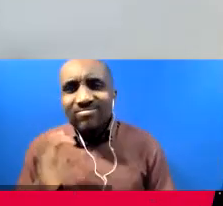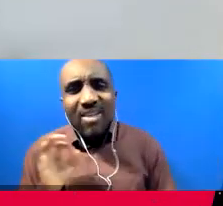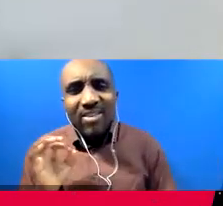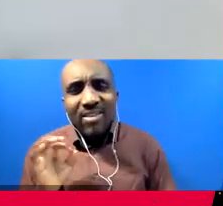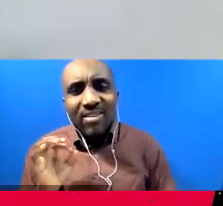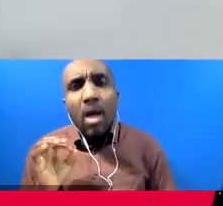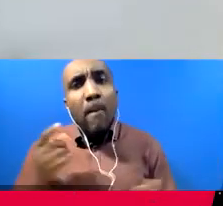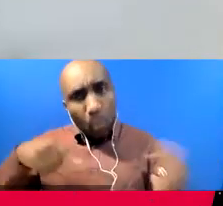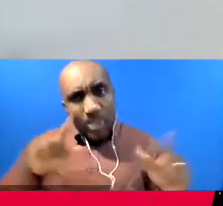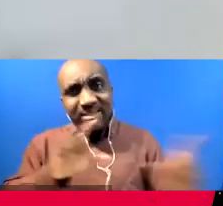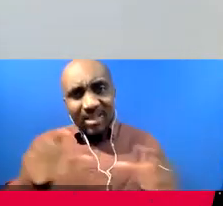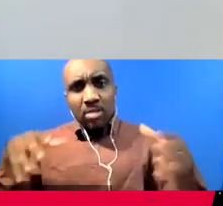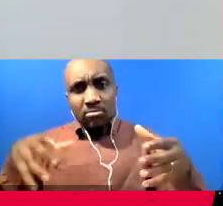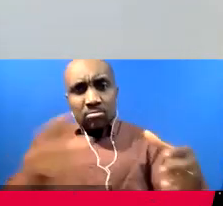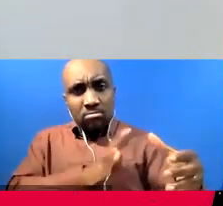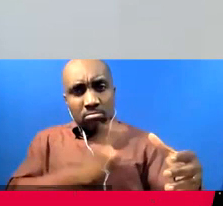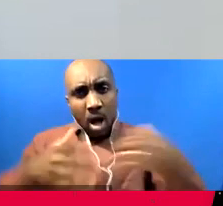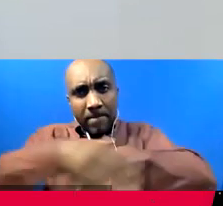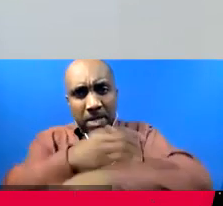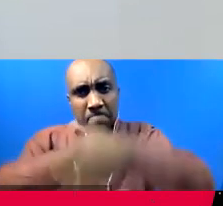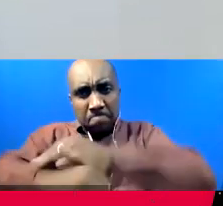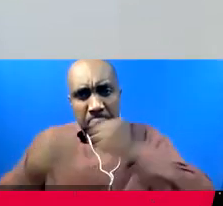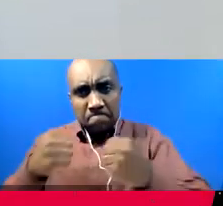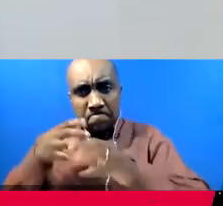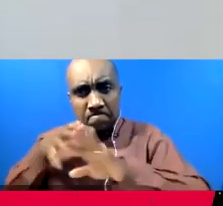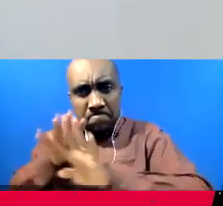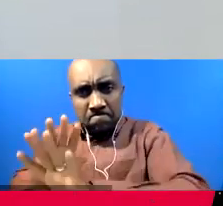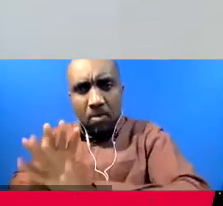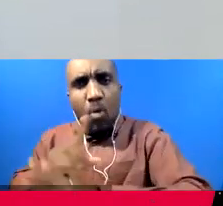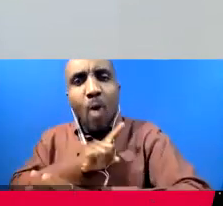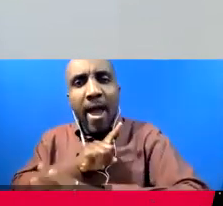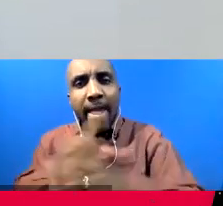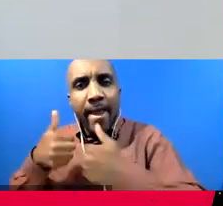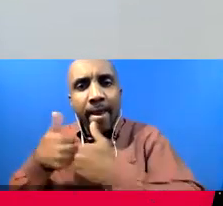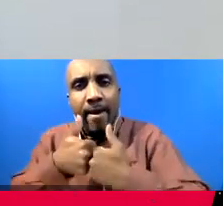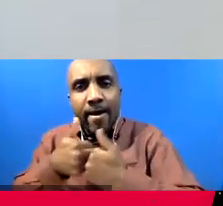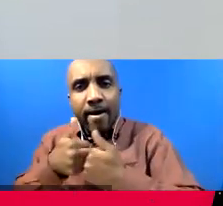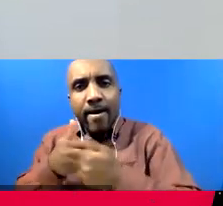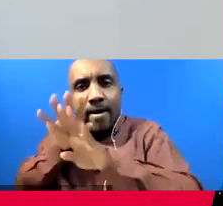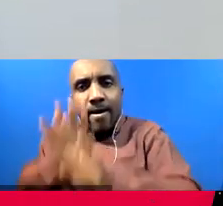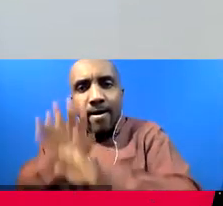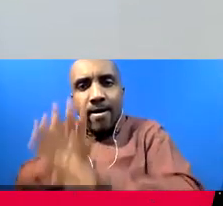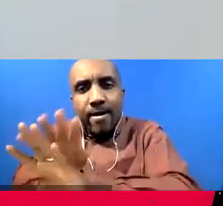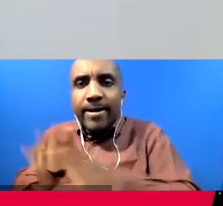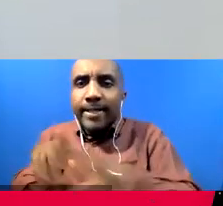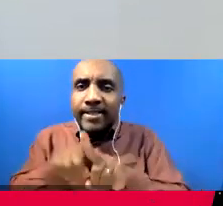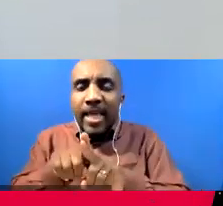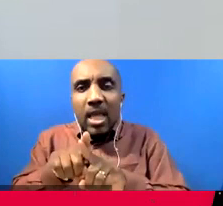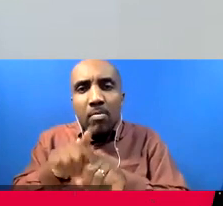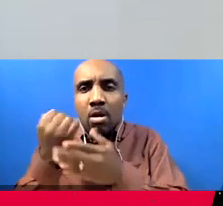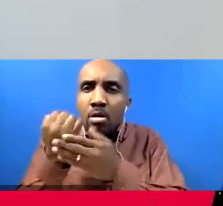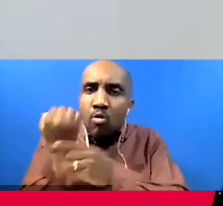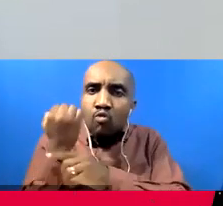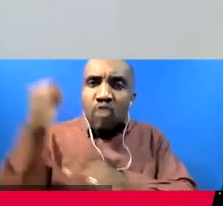technological weapons, does not mean that. And we need to know to say no in our own movements as well, because solidarity,